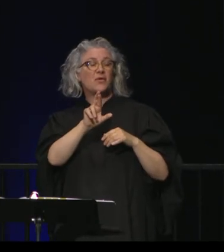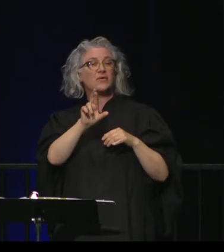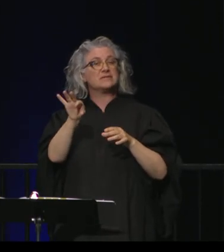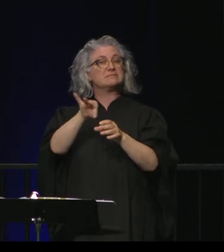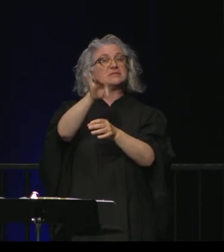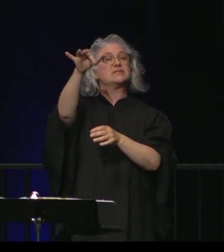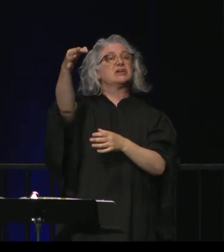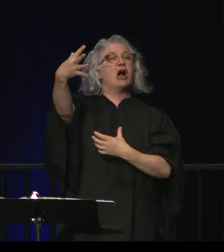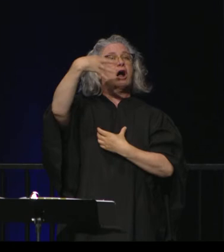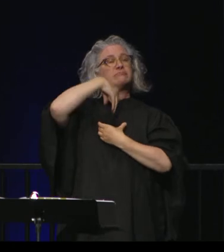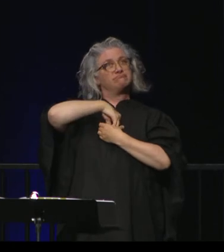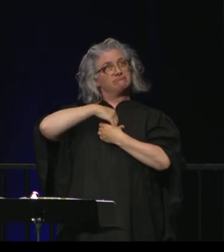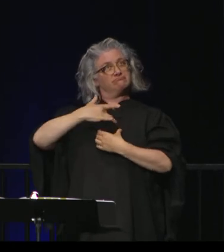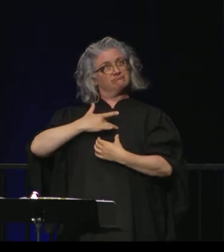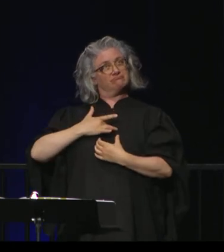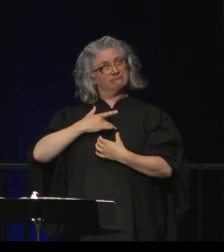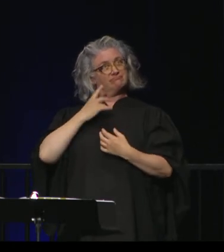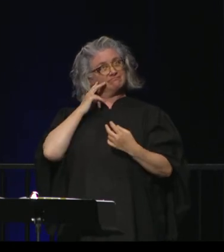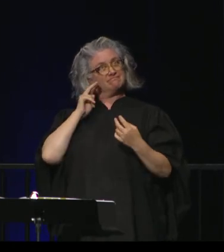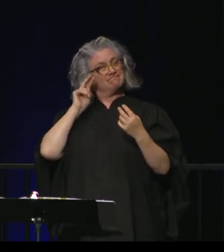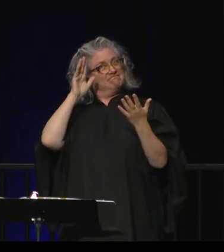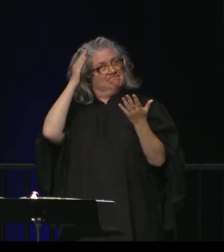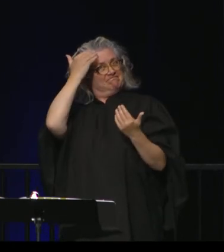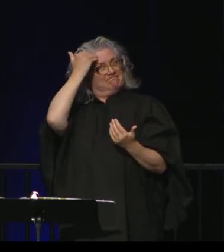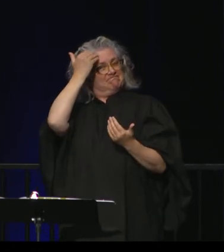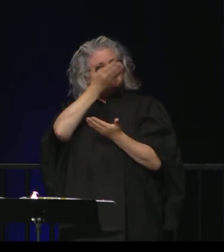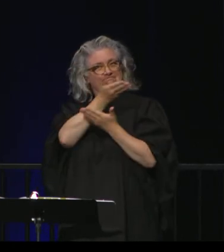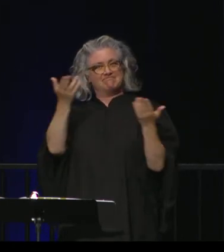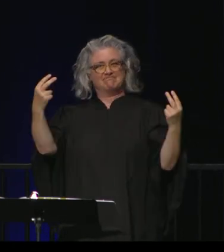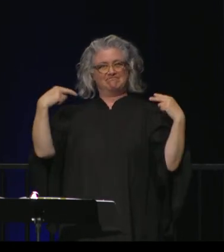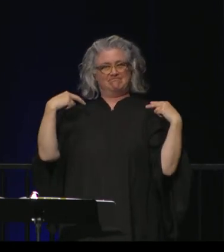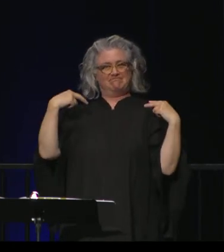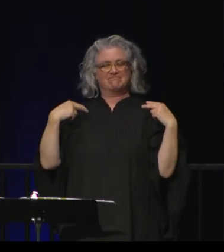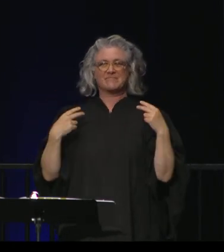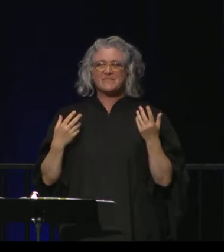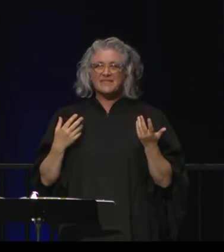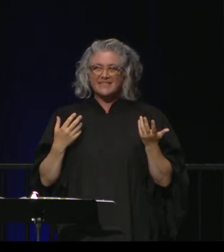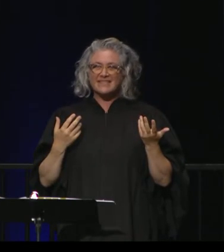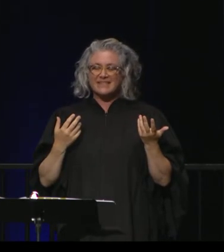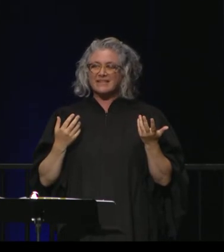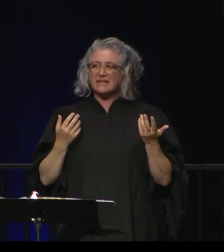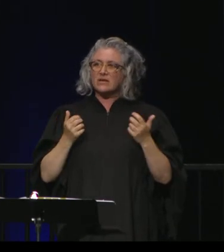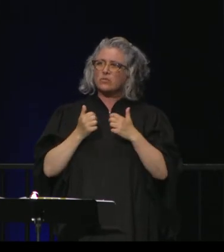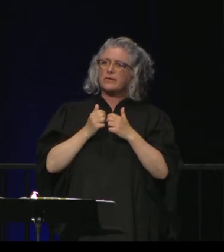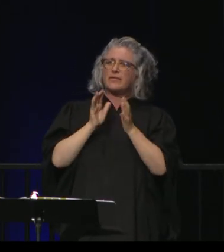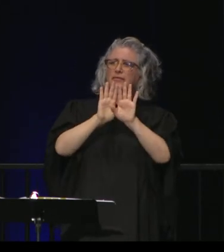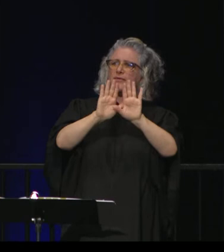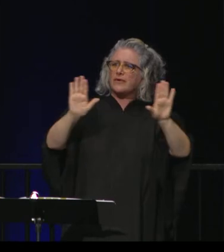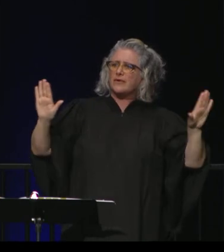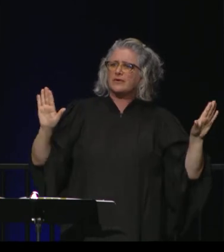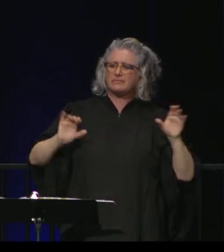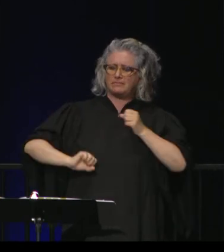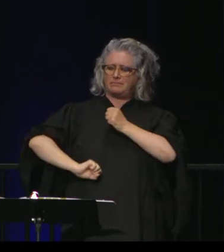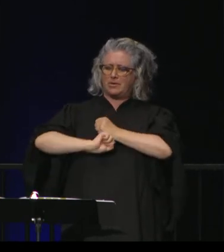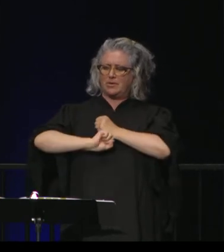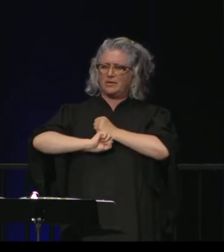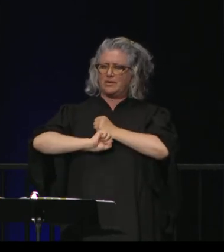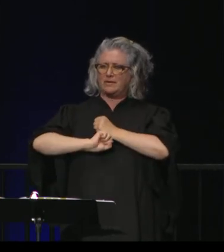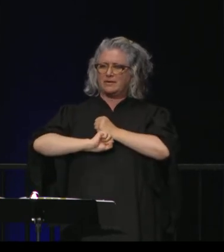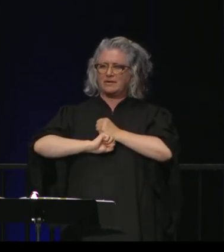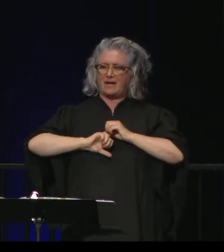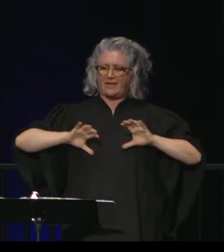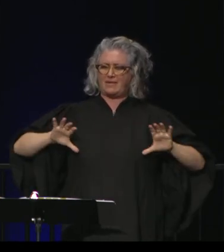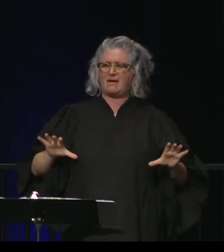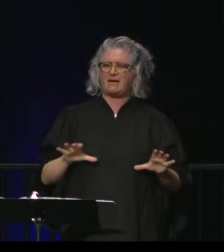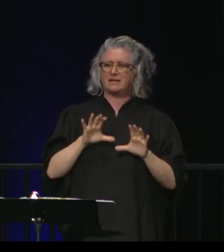our hearts and their hearts. And it is indeed with their support and the act of